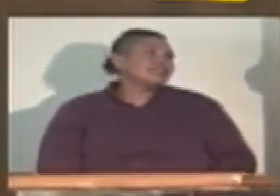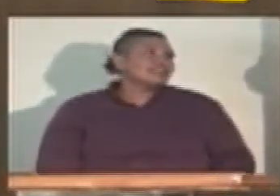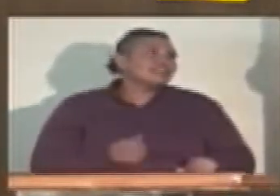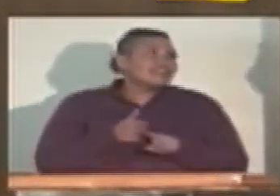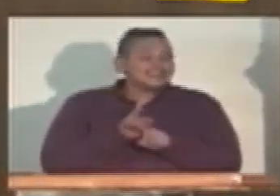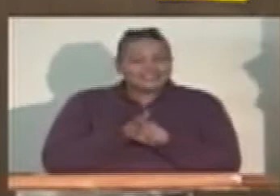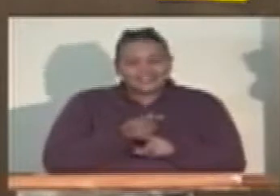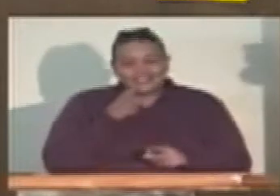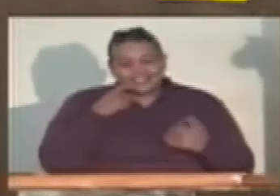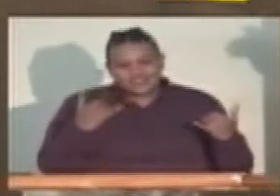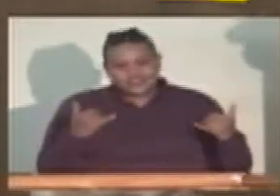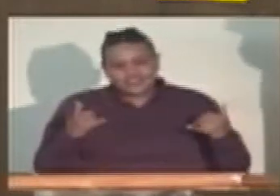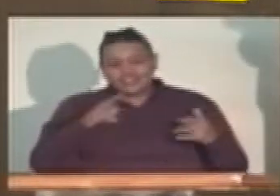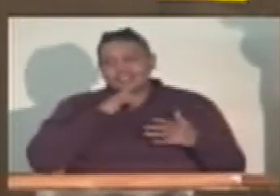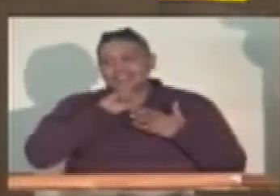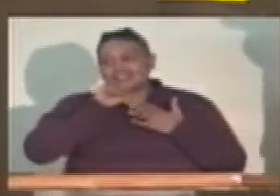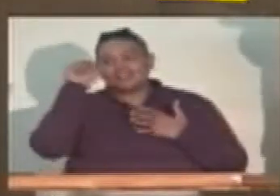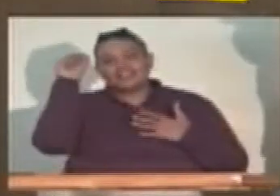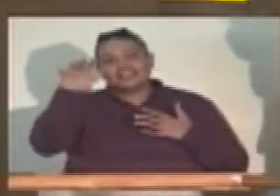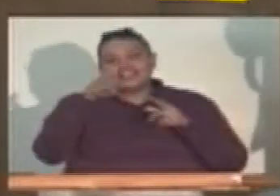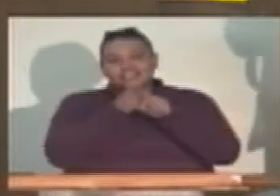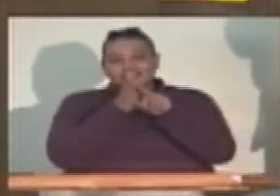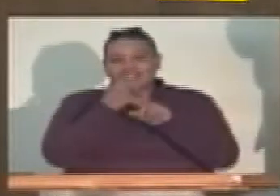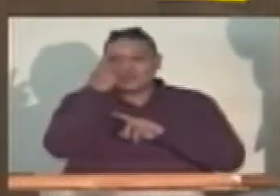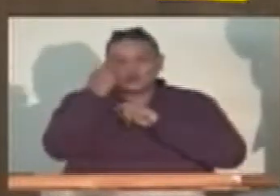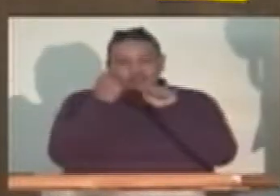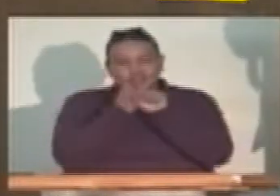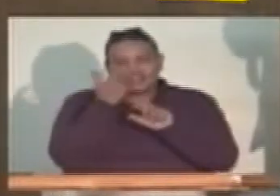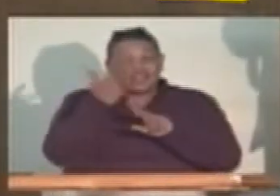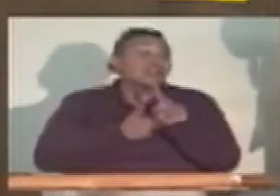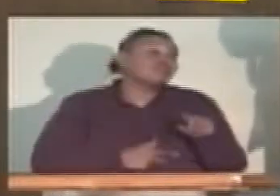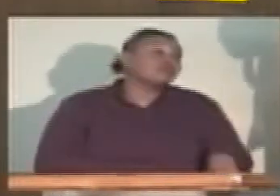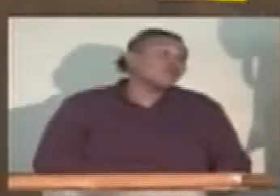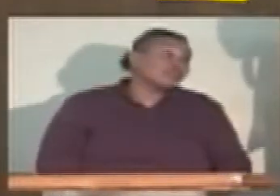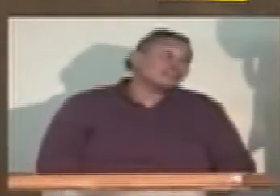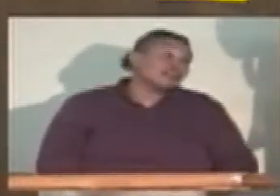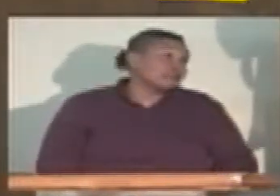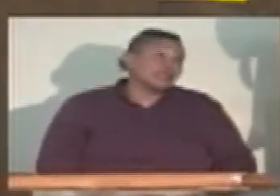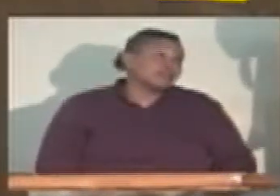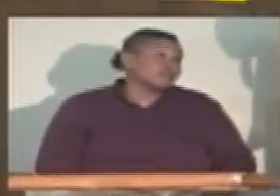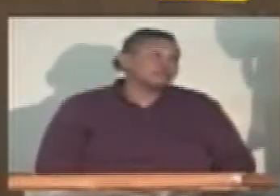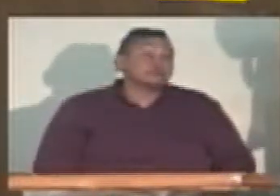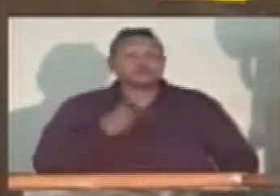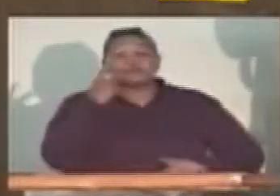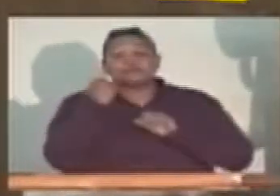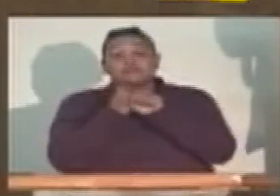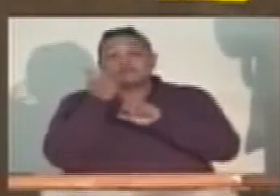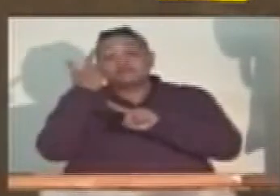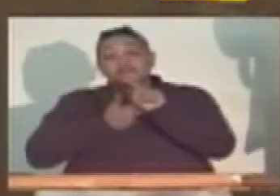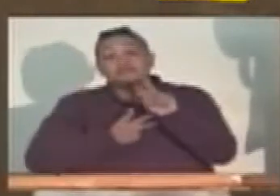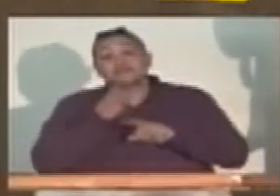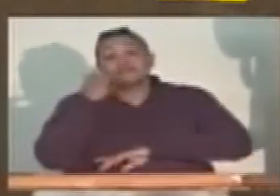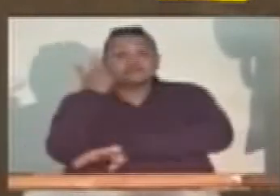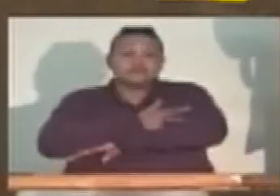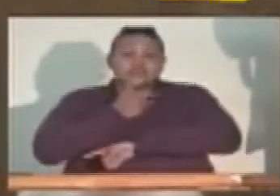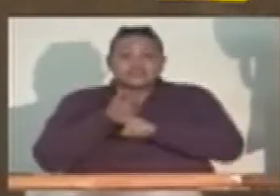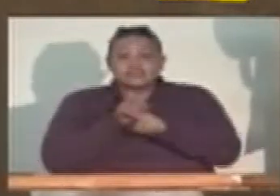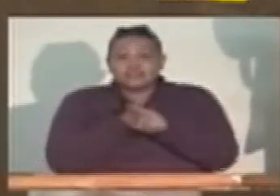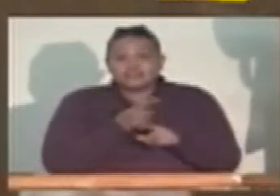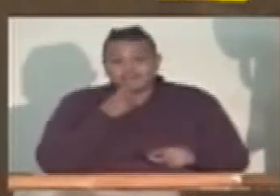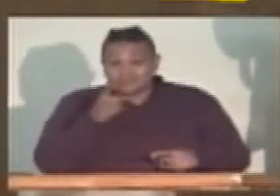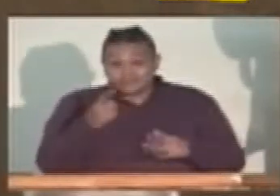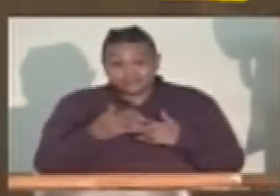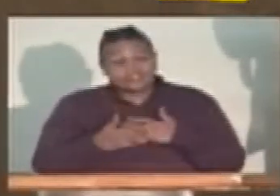today marks 2 years, 3 months, 3 days since I became a member of this legislature.